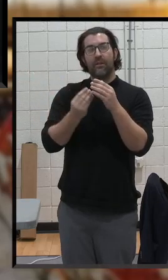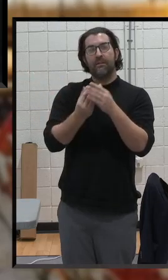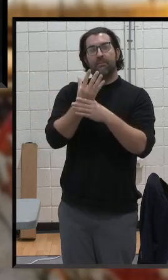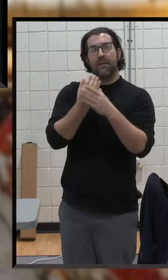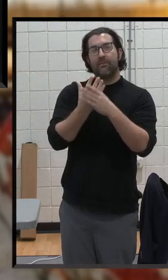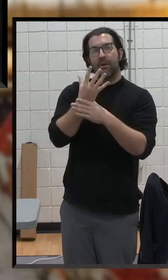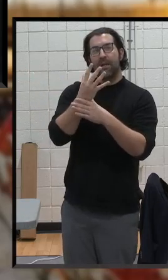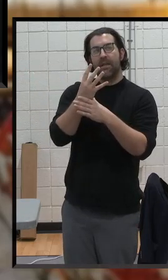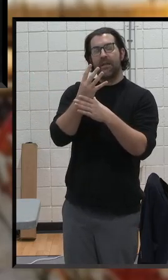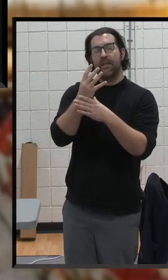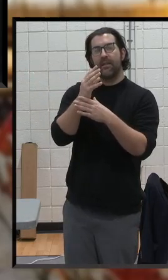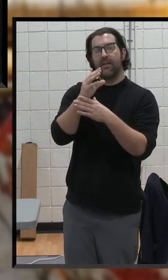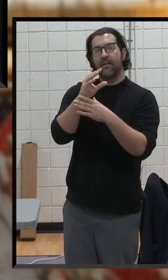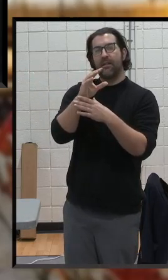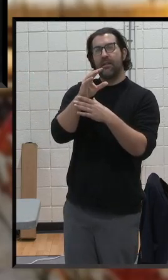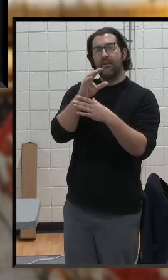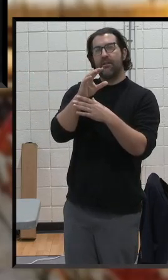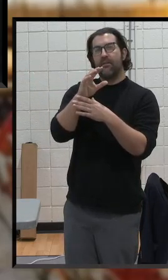spring of